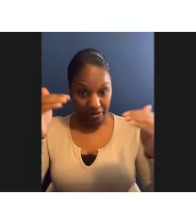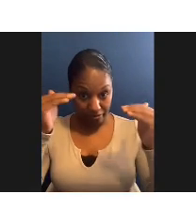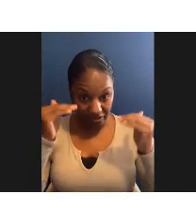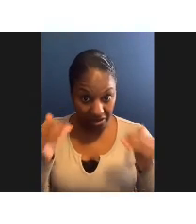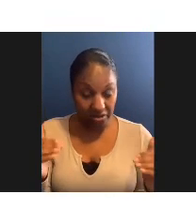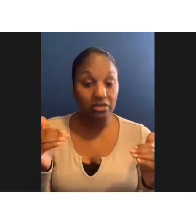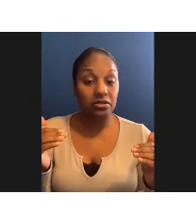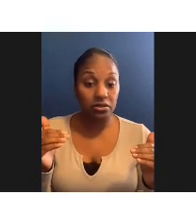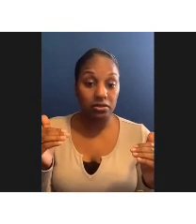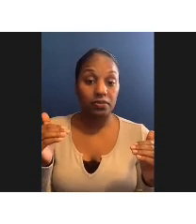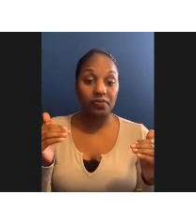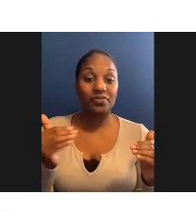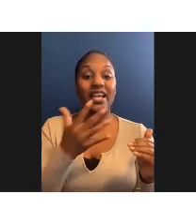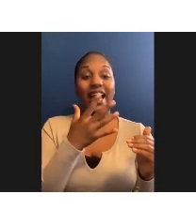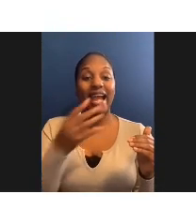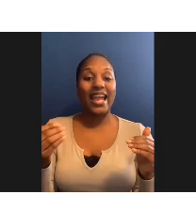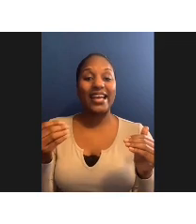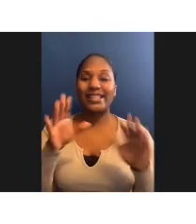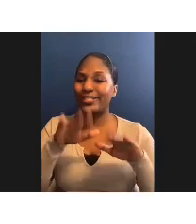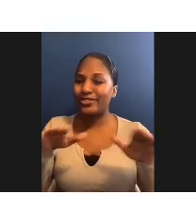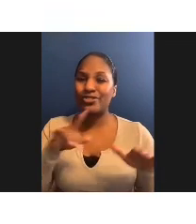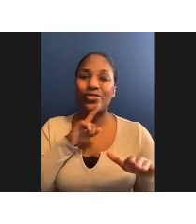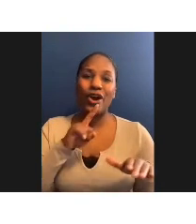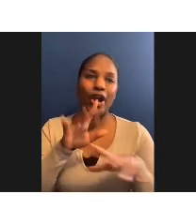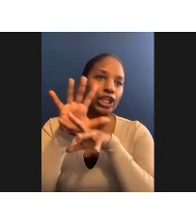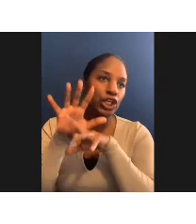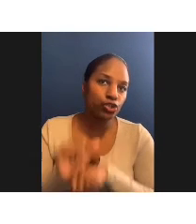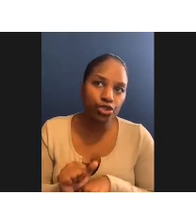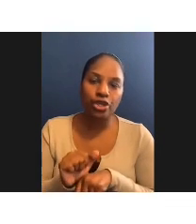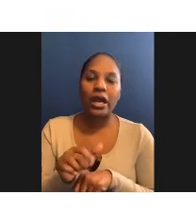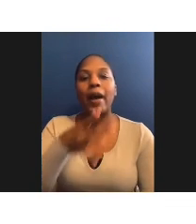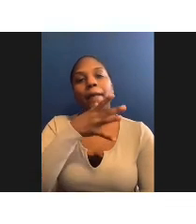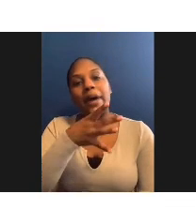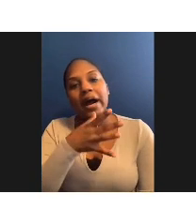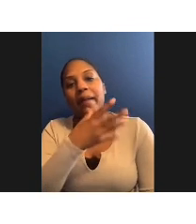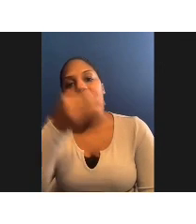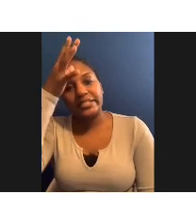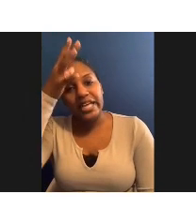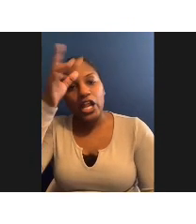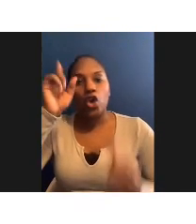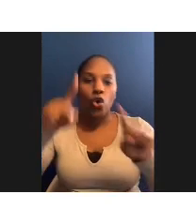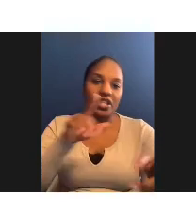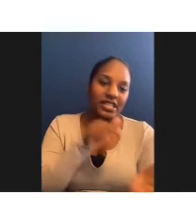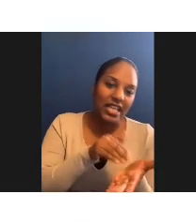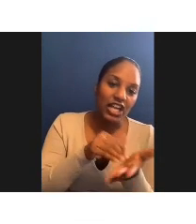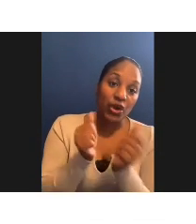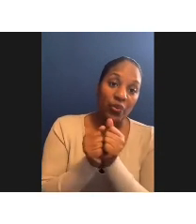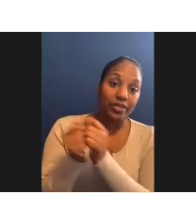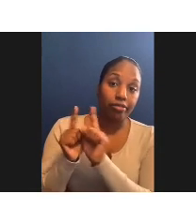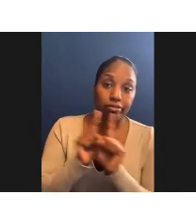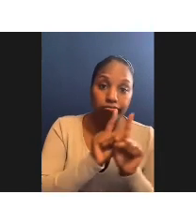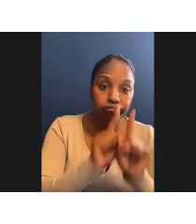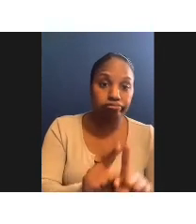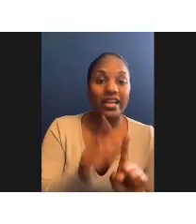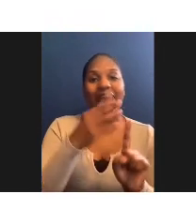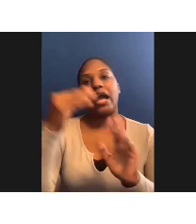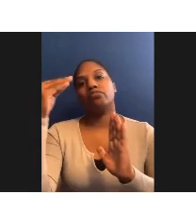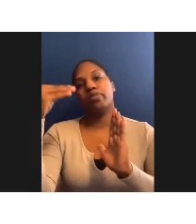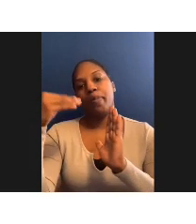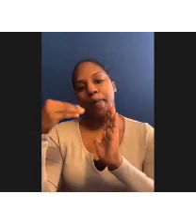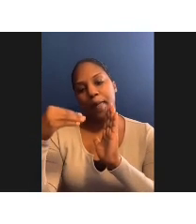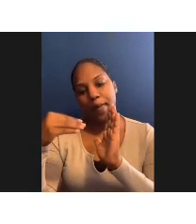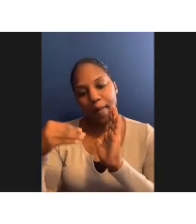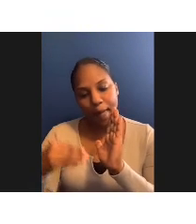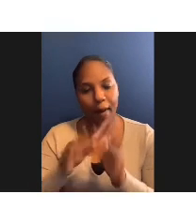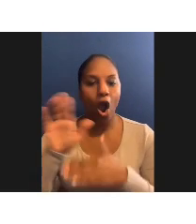item. The kids are used to mom and dad going to the doctor with them and filling out all of